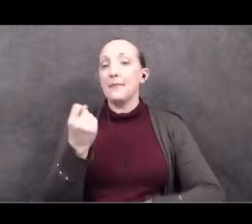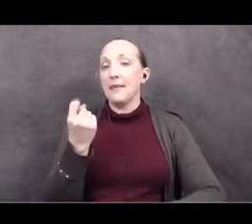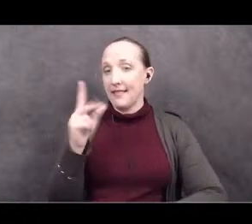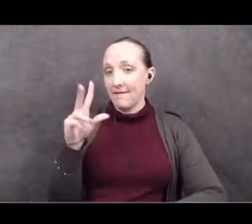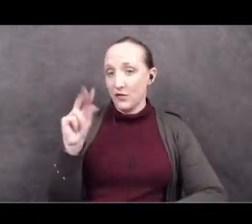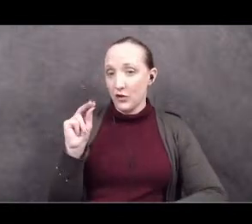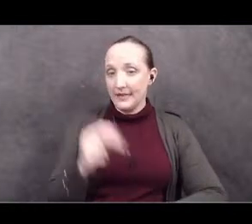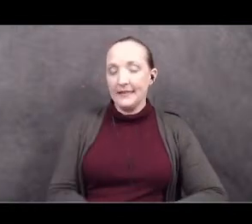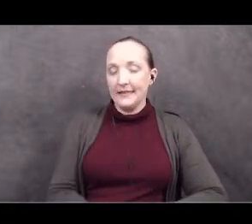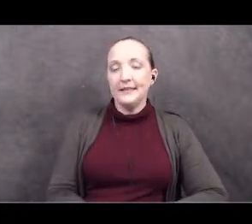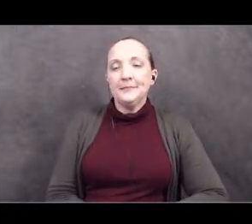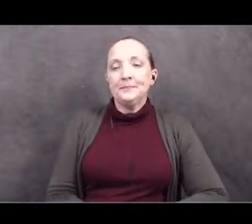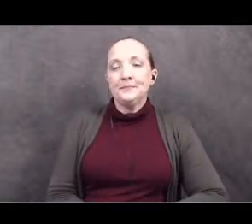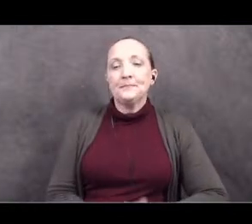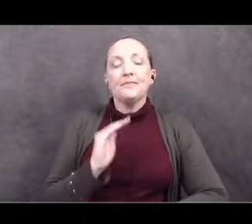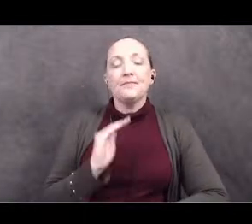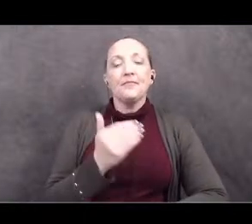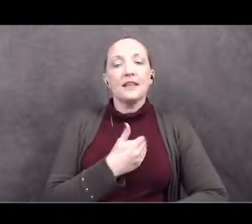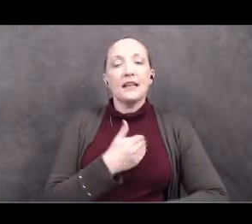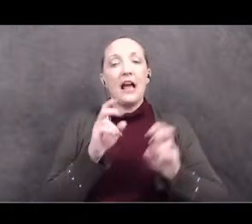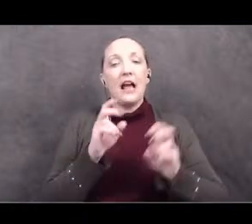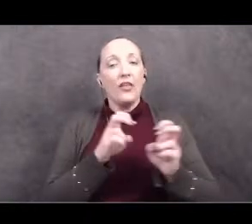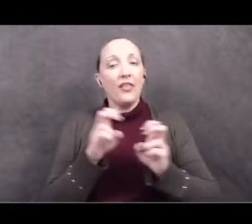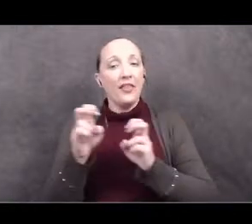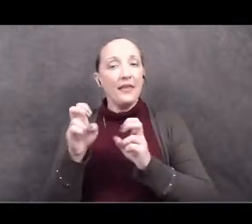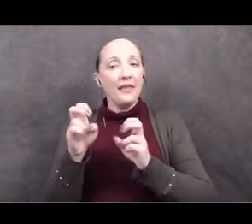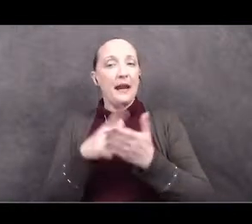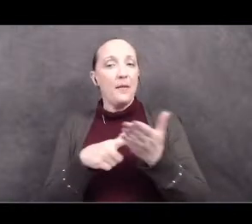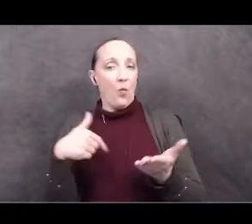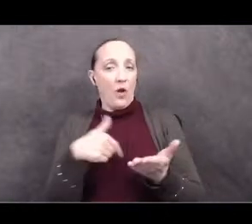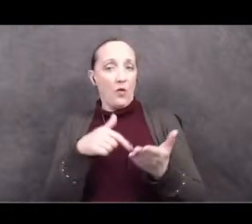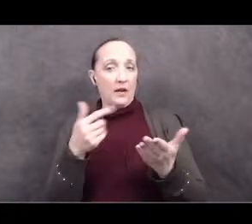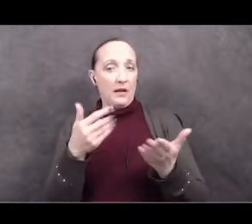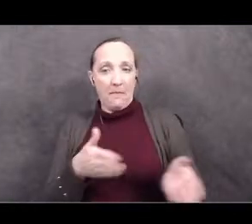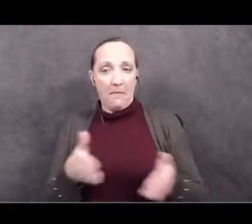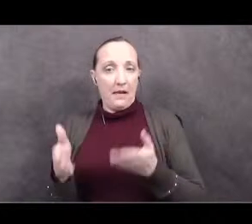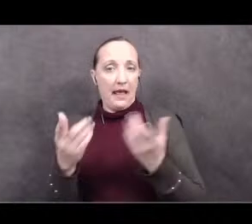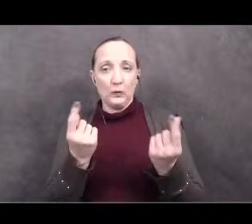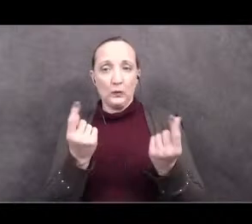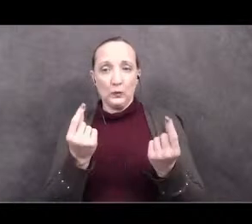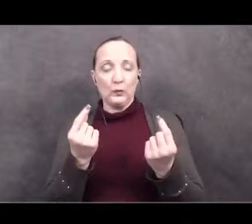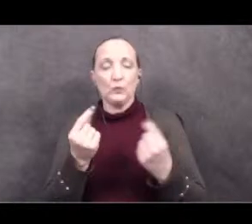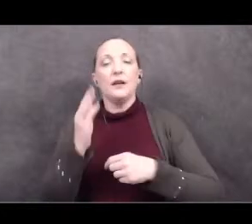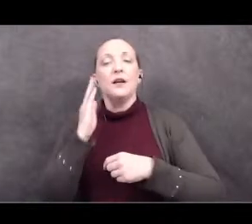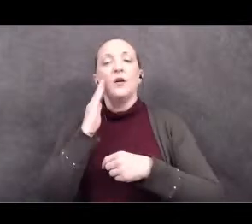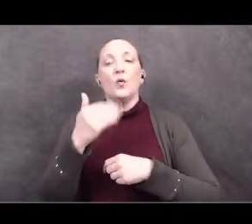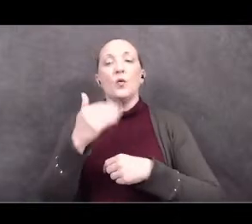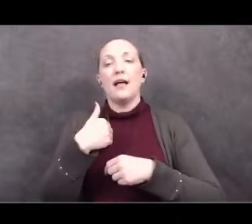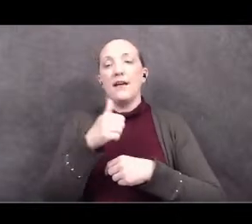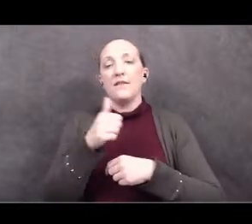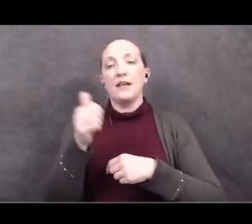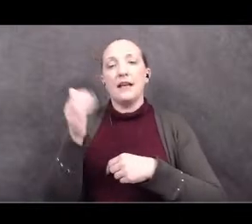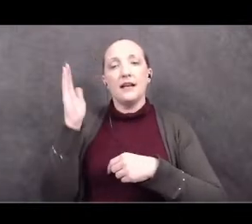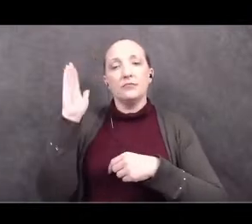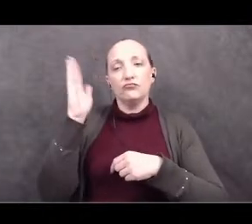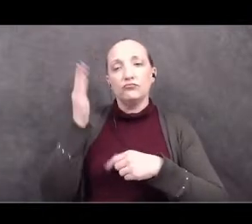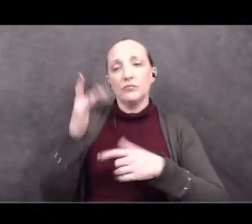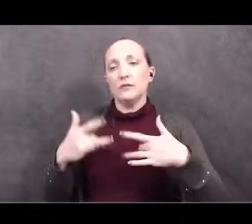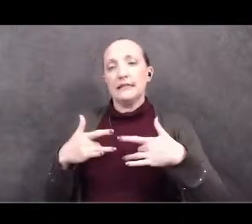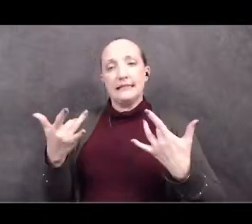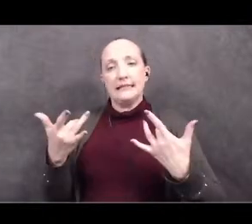and our our theme and and what we're going to do is we're going to be presenting uh a uh state of the district to the